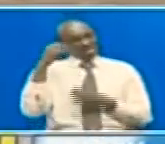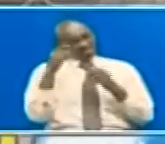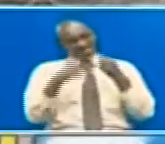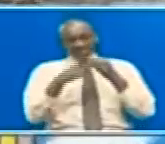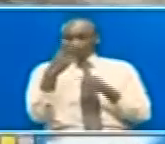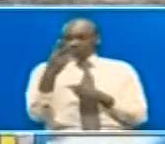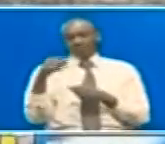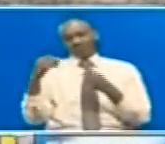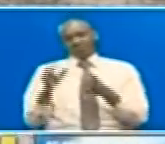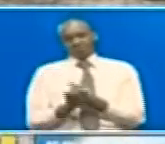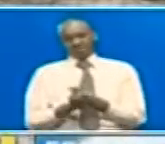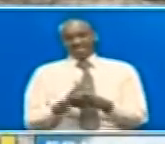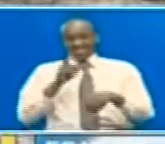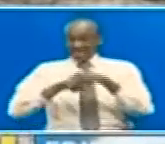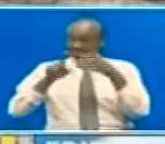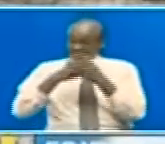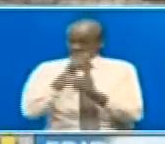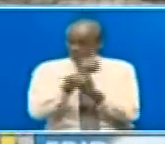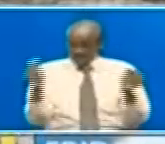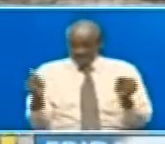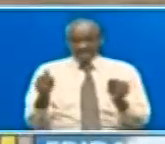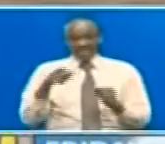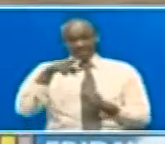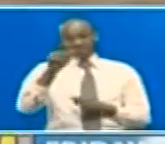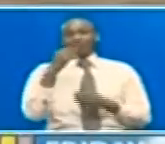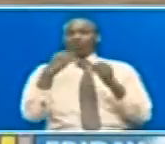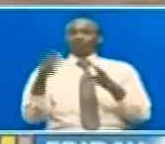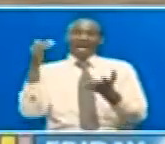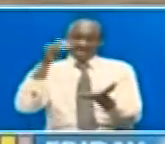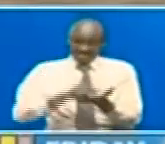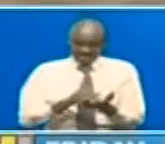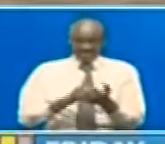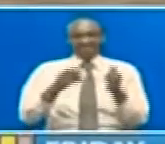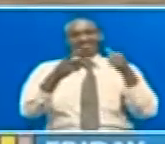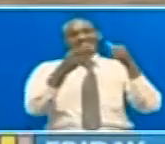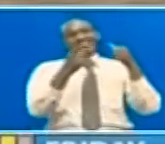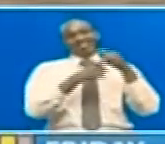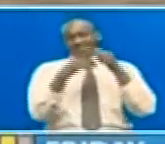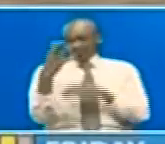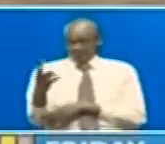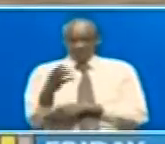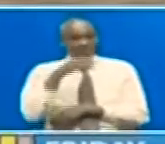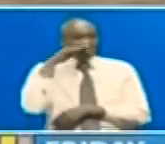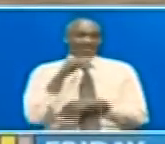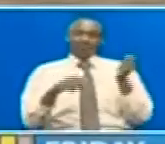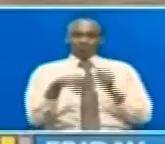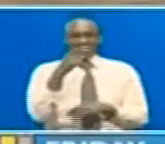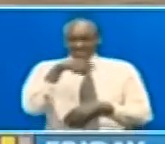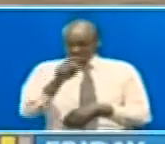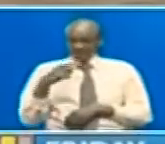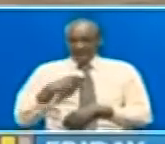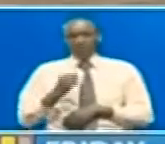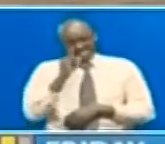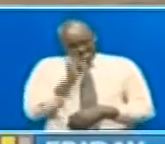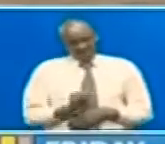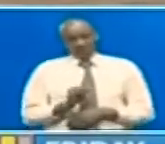6-2. Despite starting the second set well, they ended up losing the set 6-4. The youngsters are now looking to improve on their individual